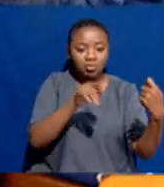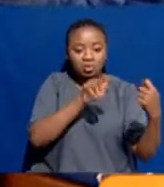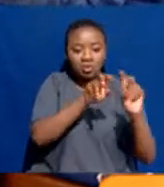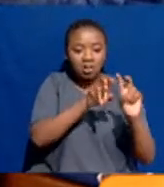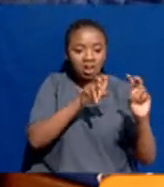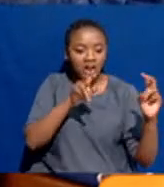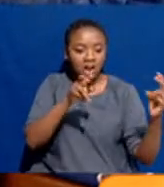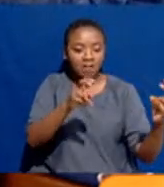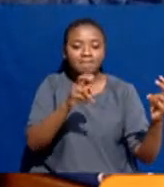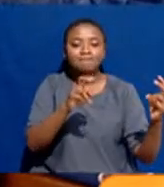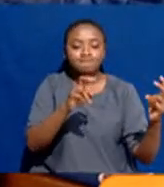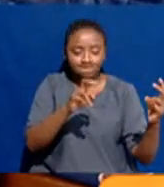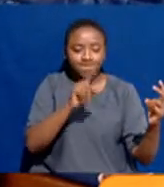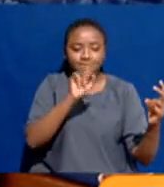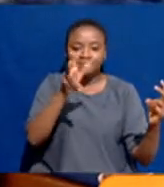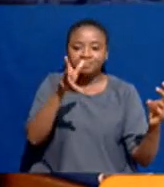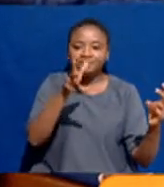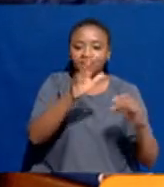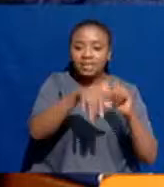set up. But